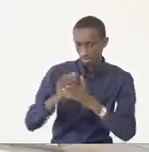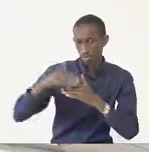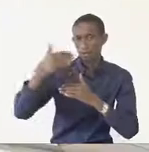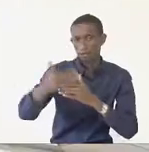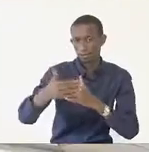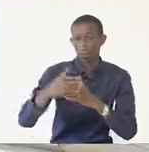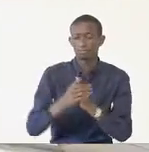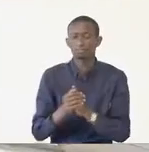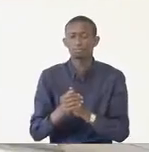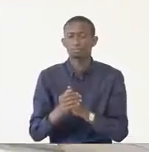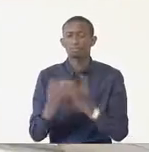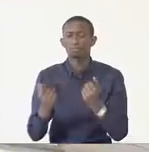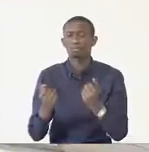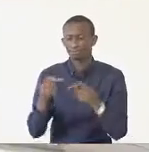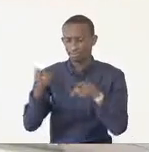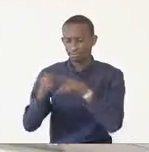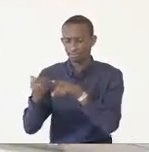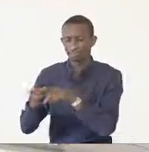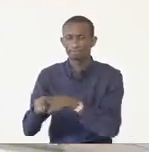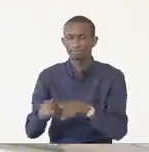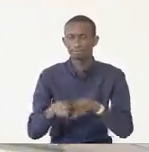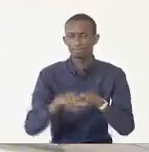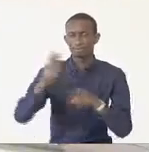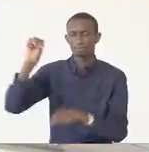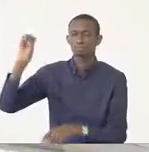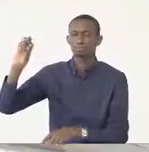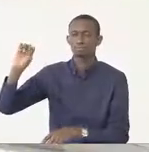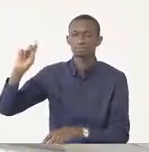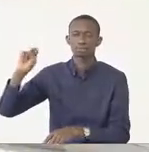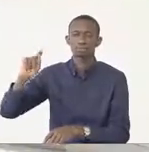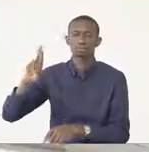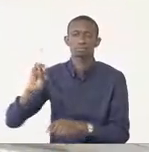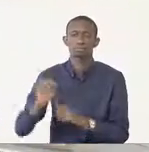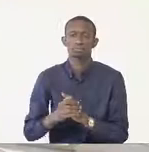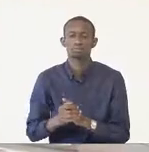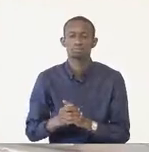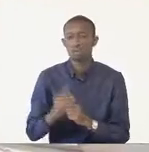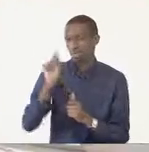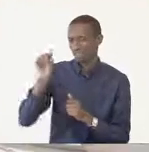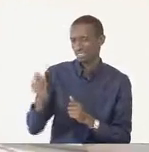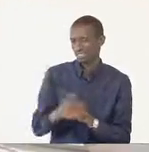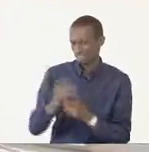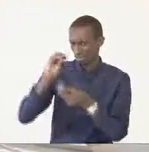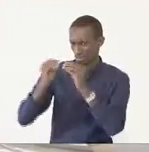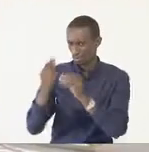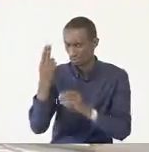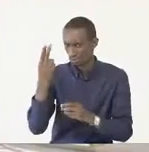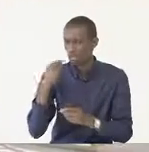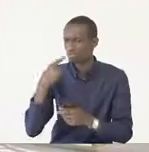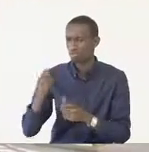So we have the same momentum, right? So, and then another point number two is whereby we have